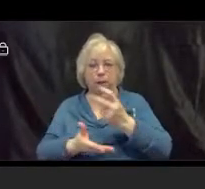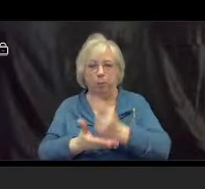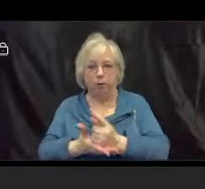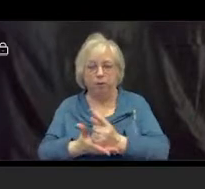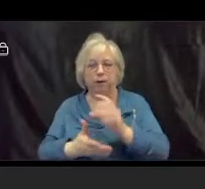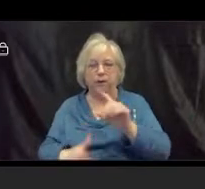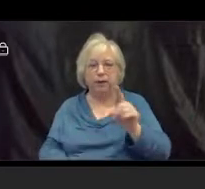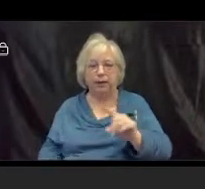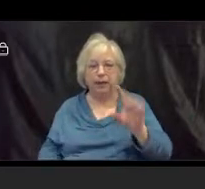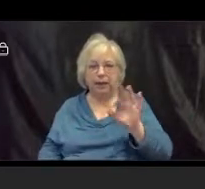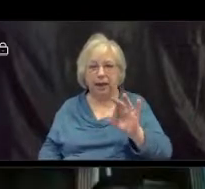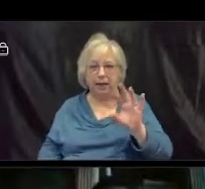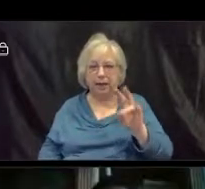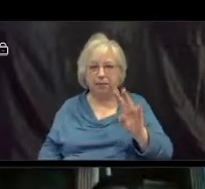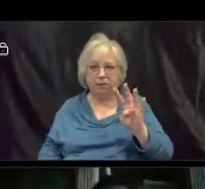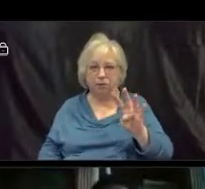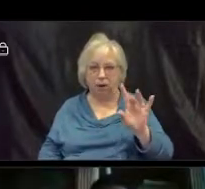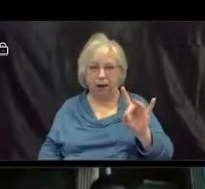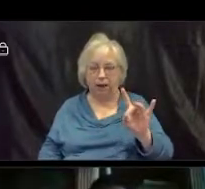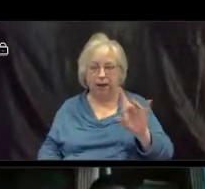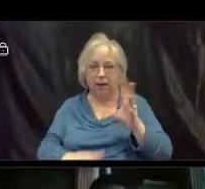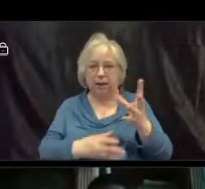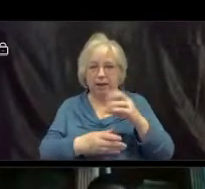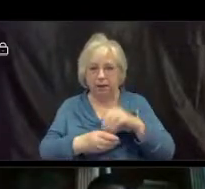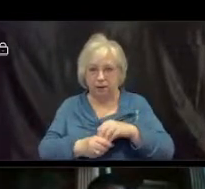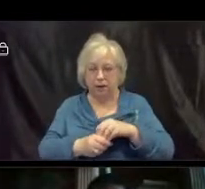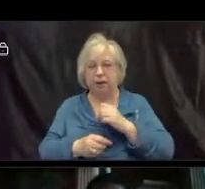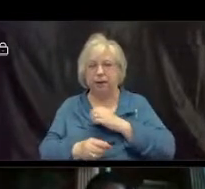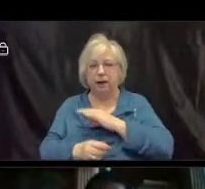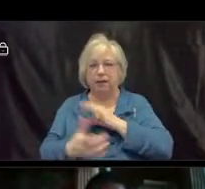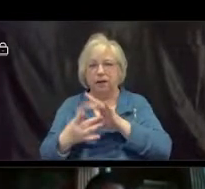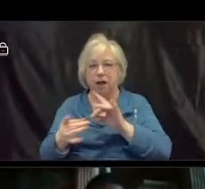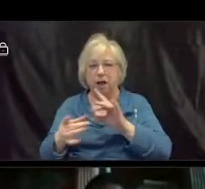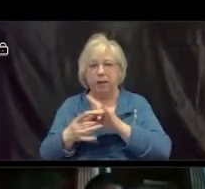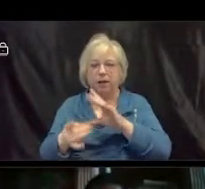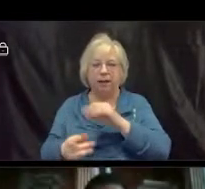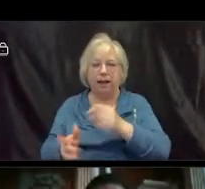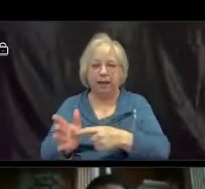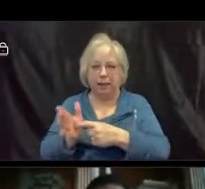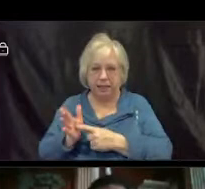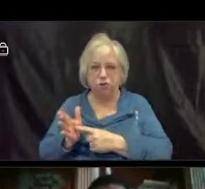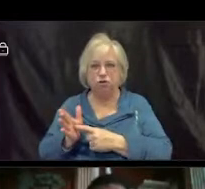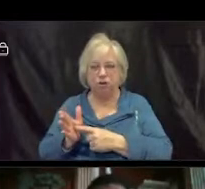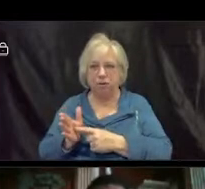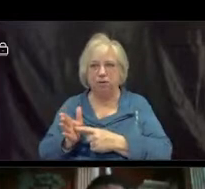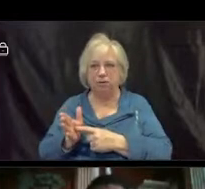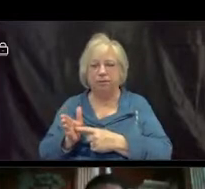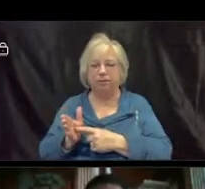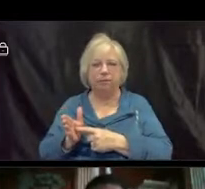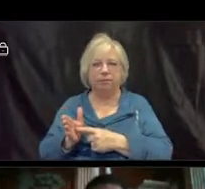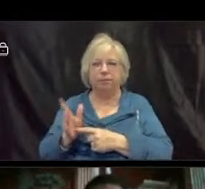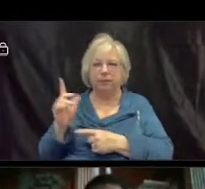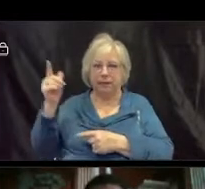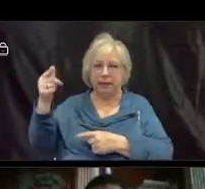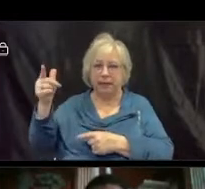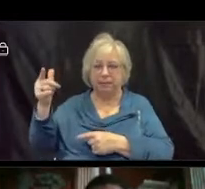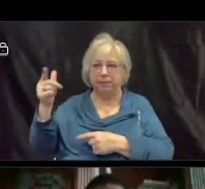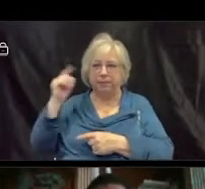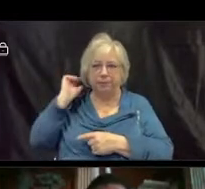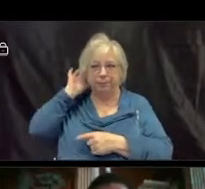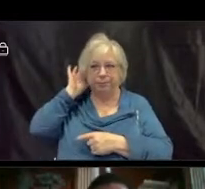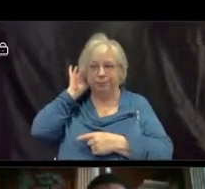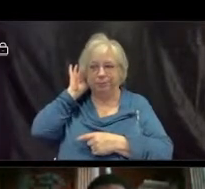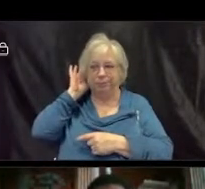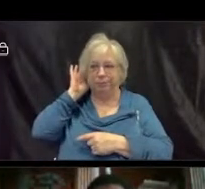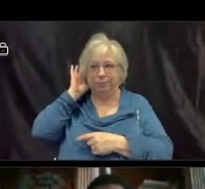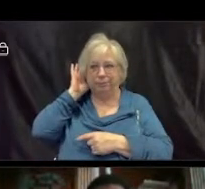Z, 9748, including all staff comments and conditions. Second. Be moved and seconded